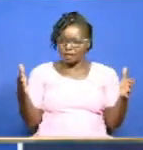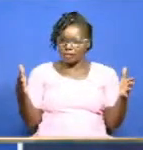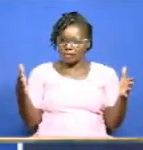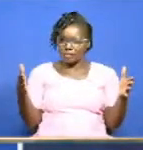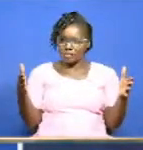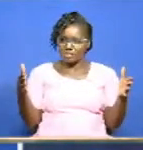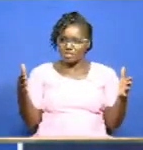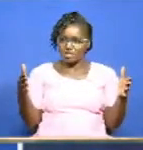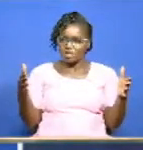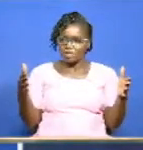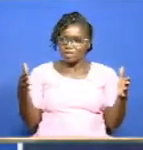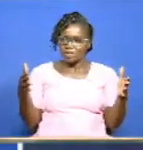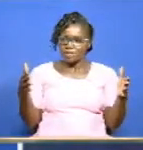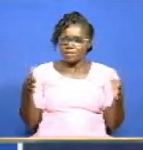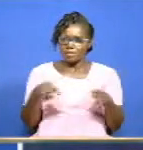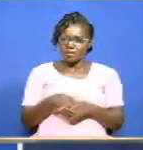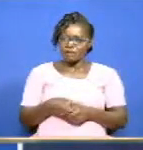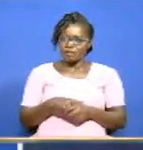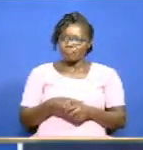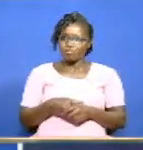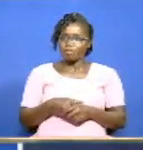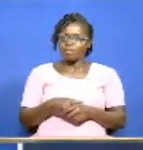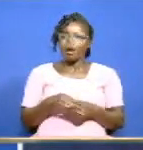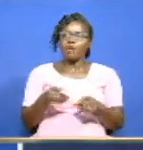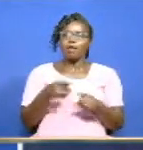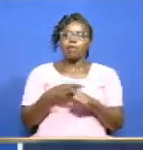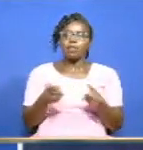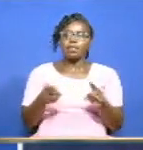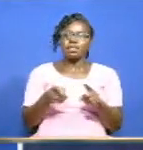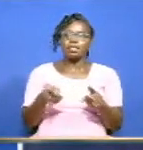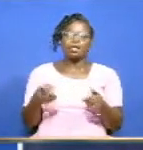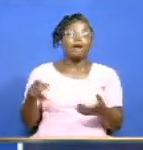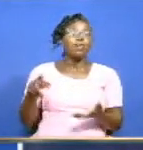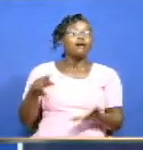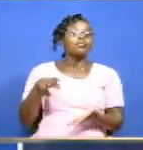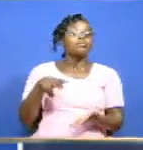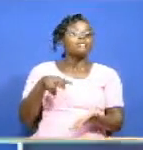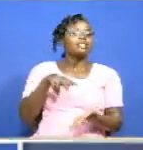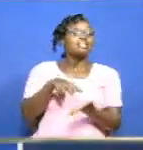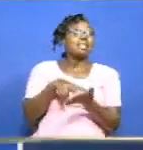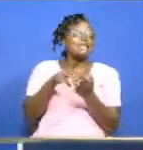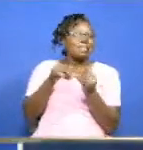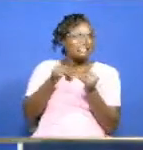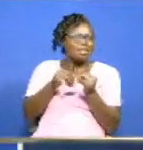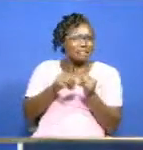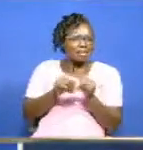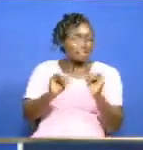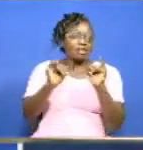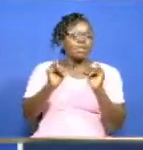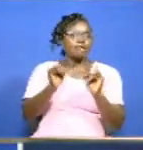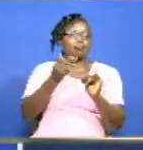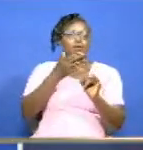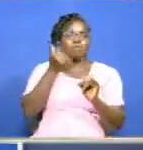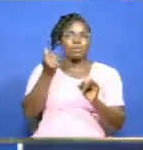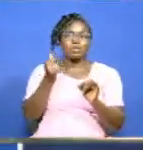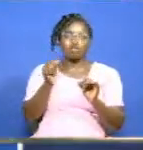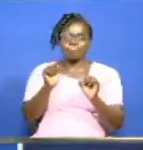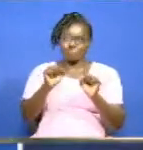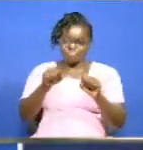I have no one to lean on. But I will stand and try my best to fit in your